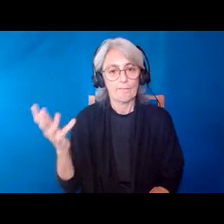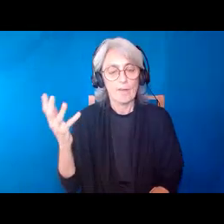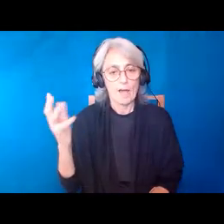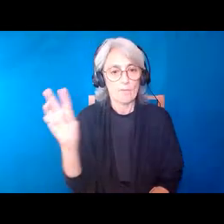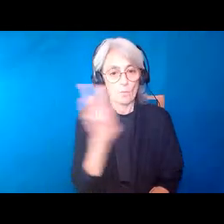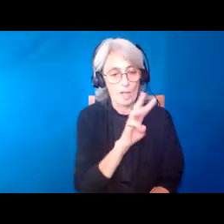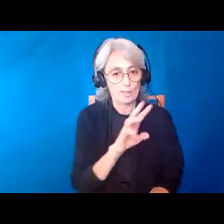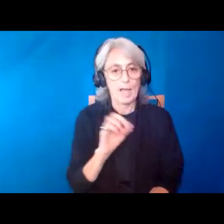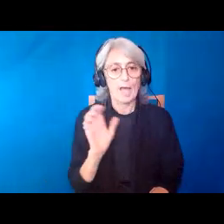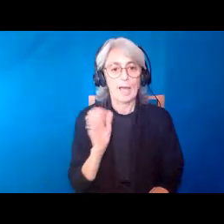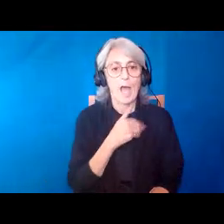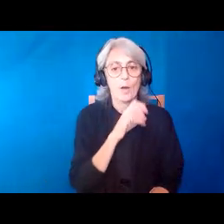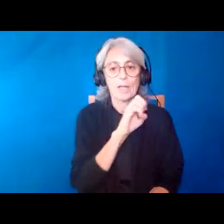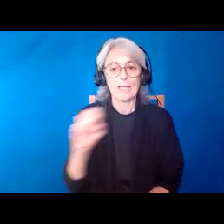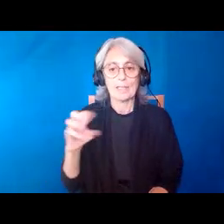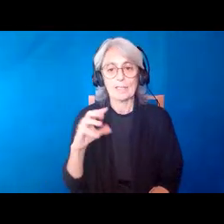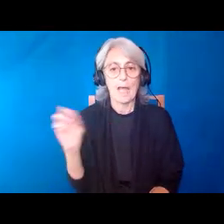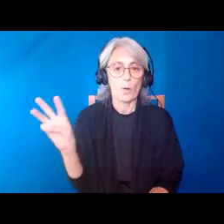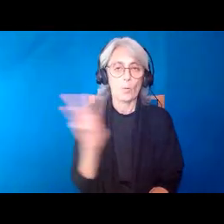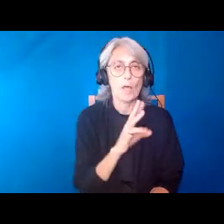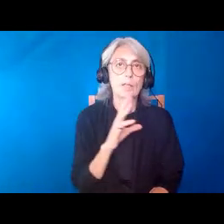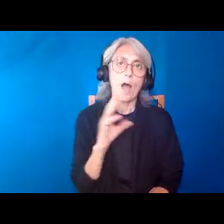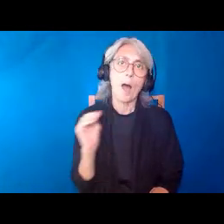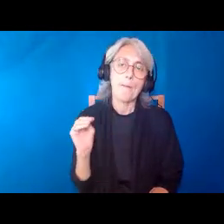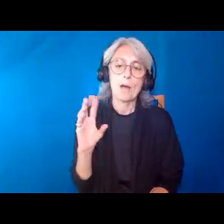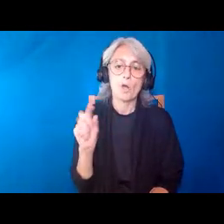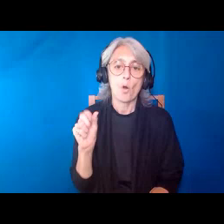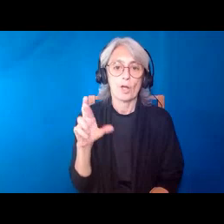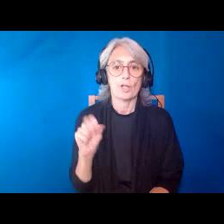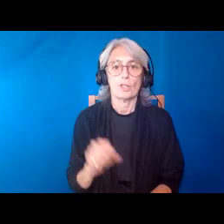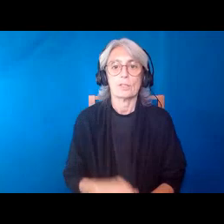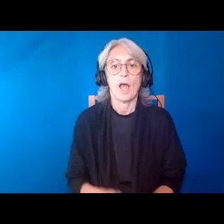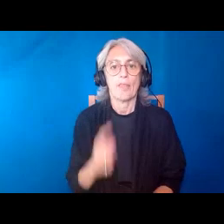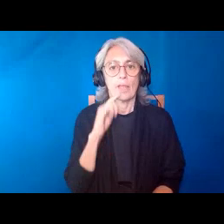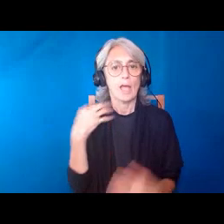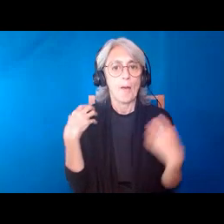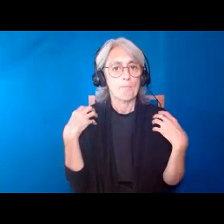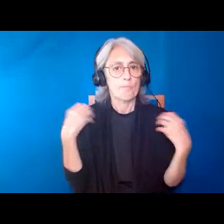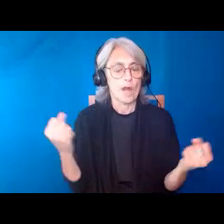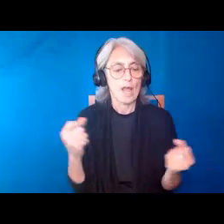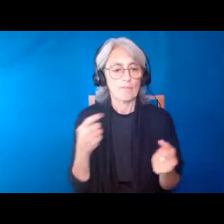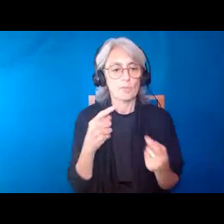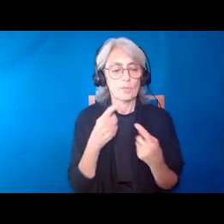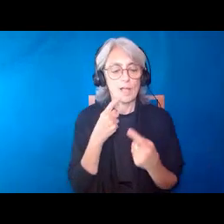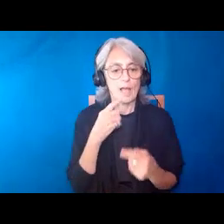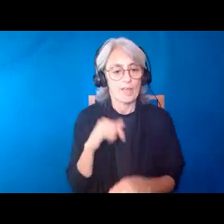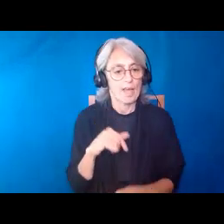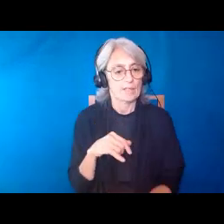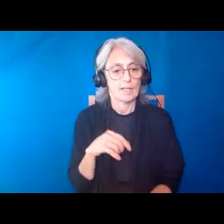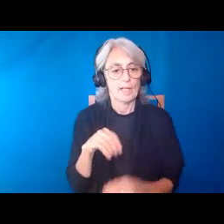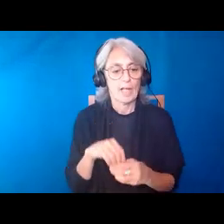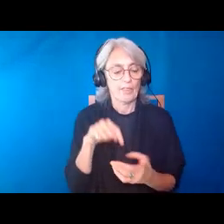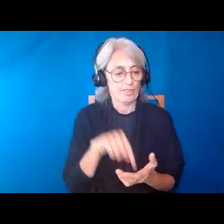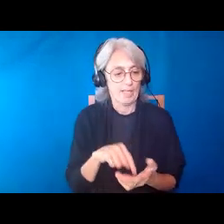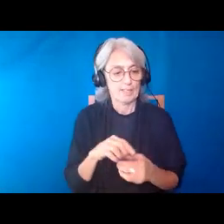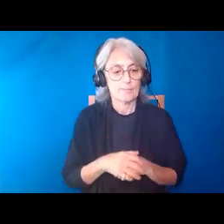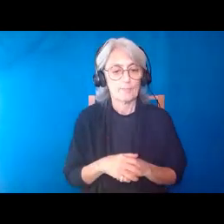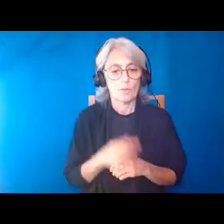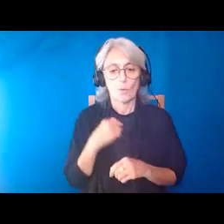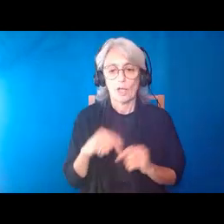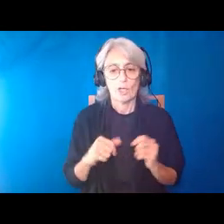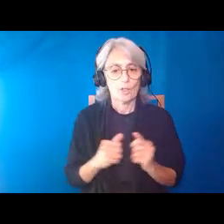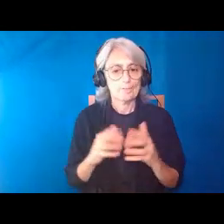west corridors. I think I'm brave to say that in this that we wouldn't exist without the